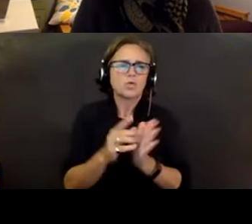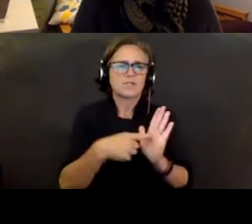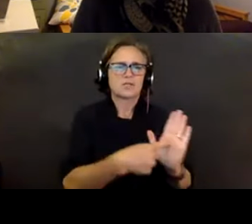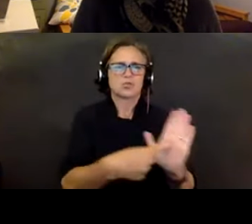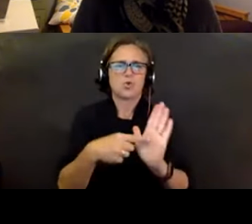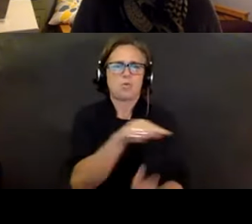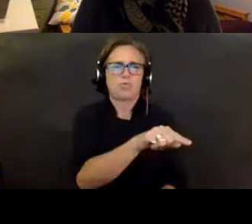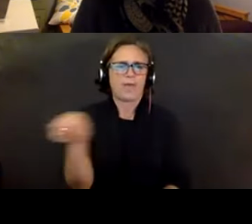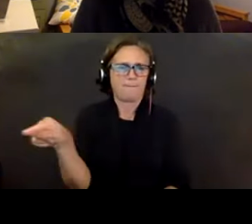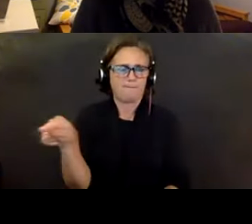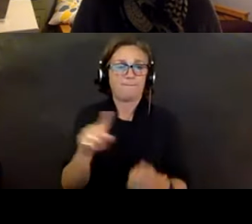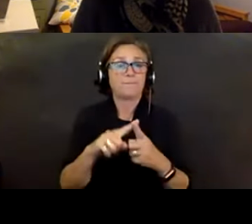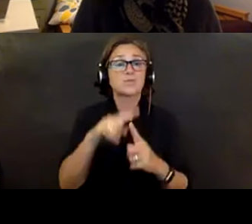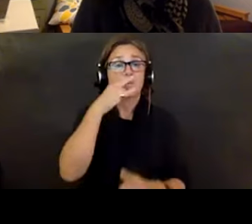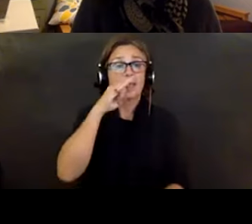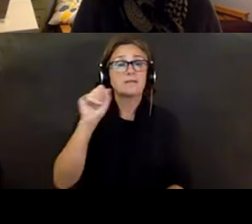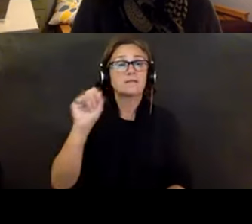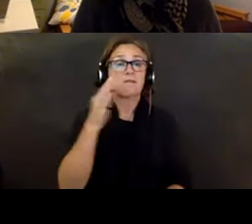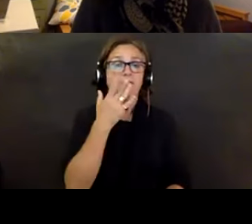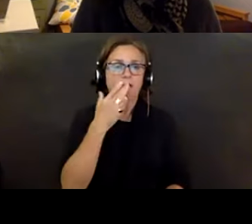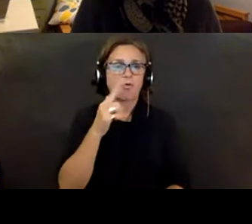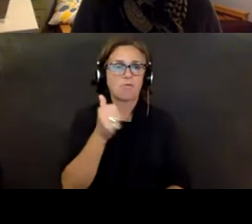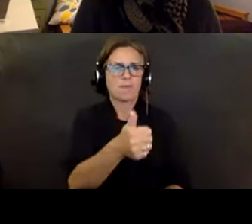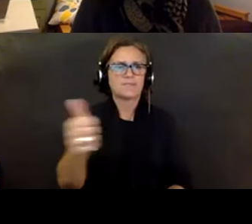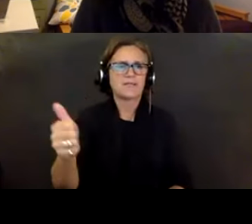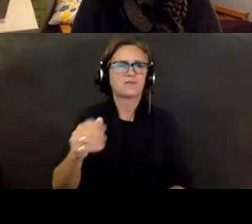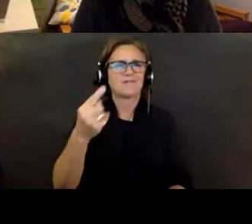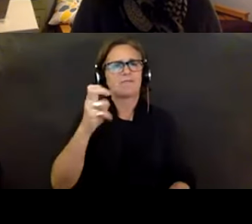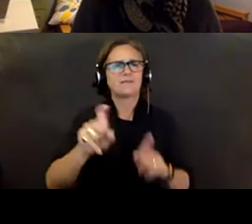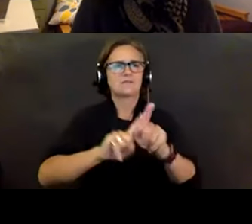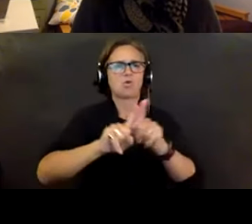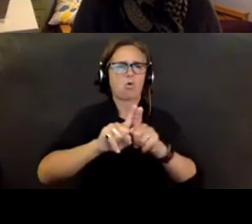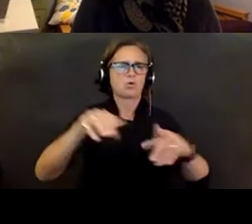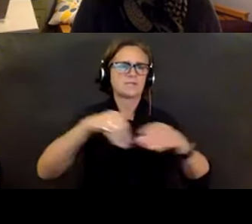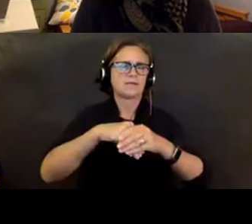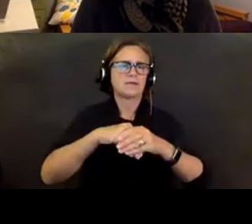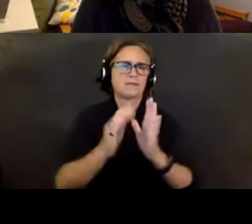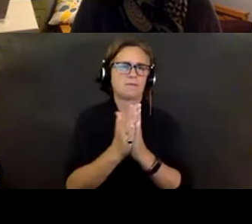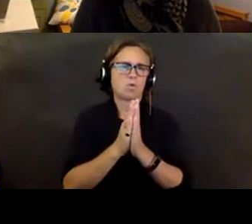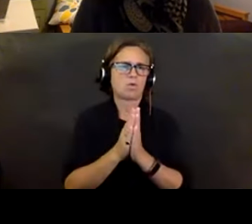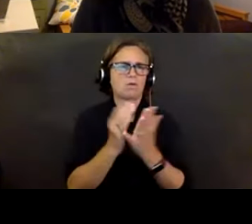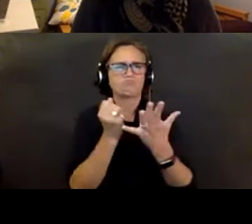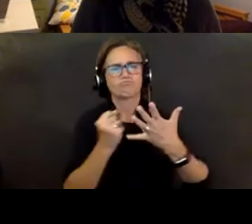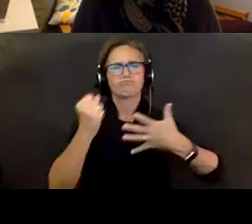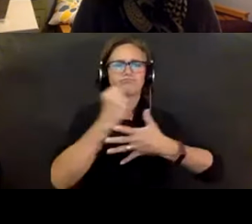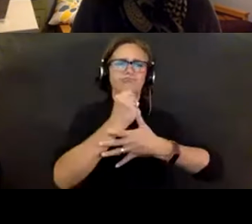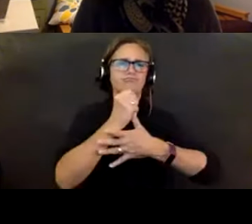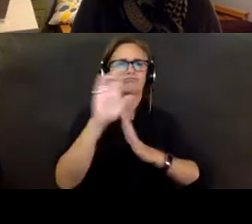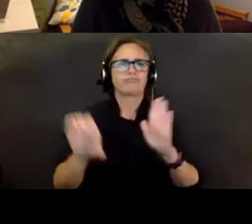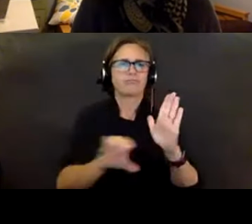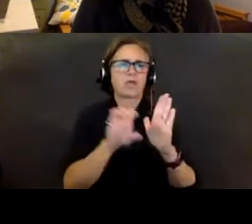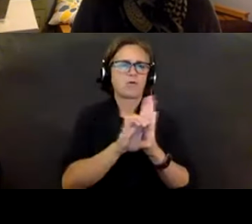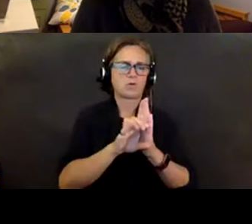kids of color are the stars of those books. And you normalize reading them, right? So you find a